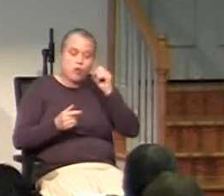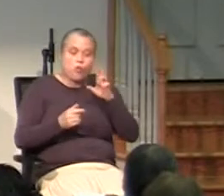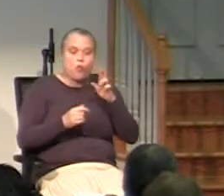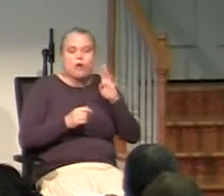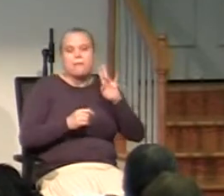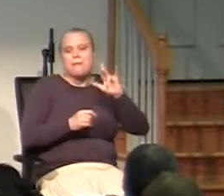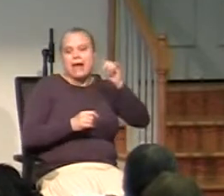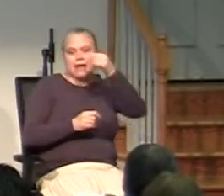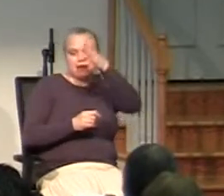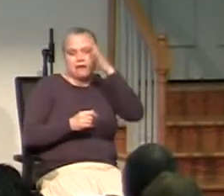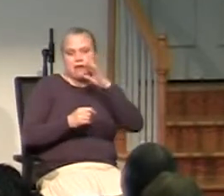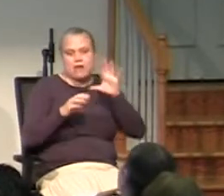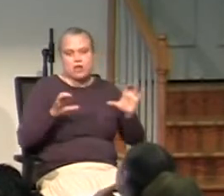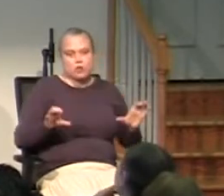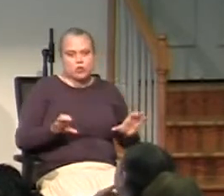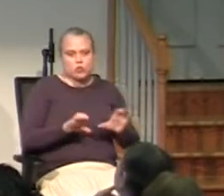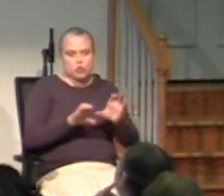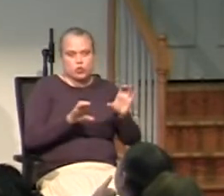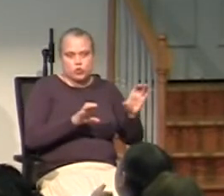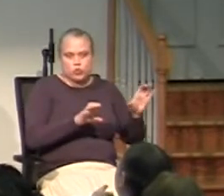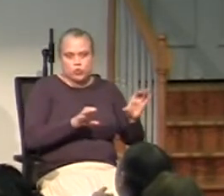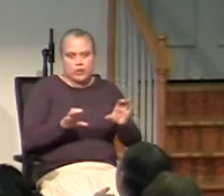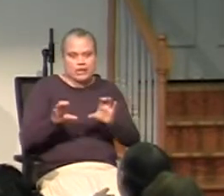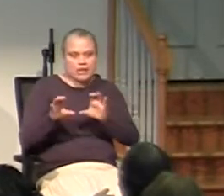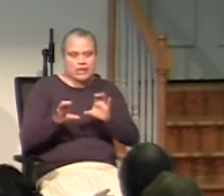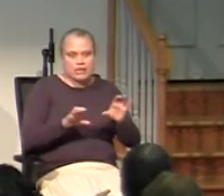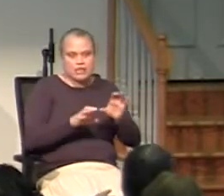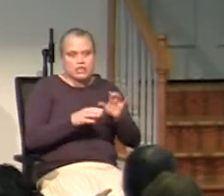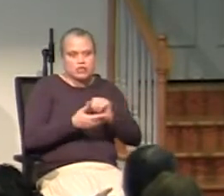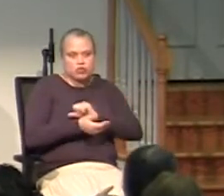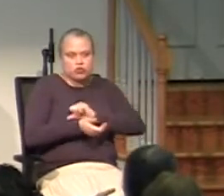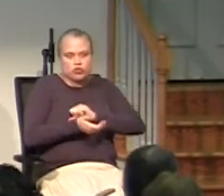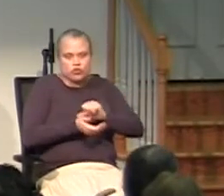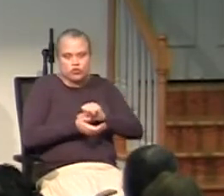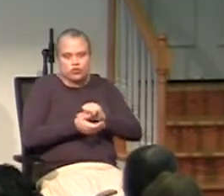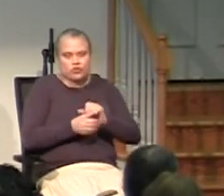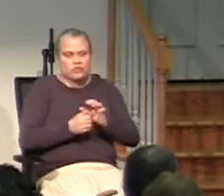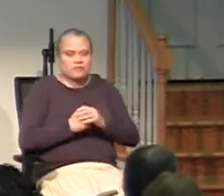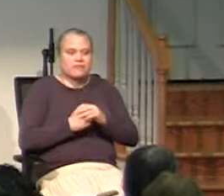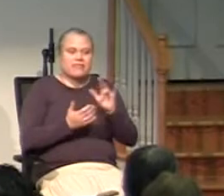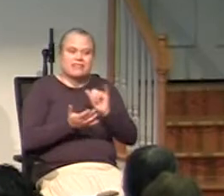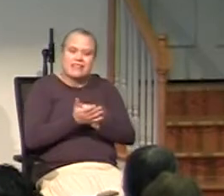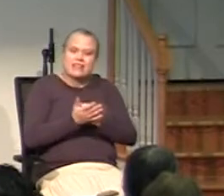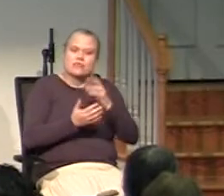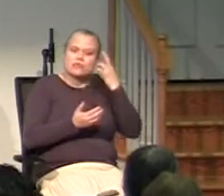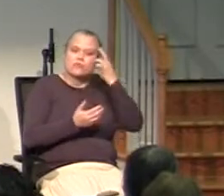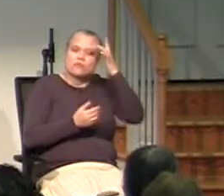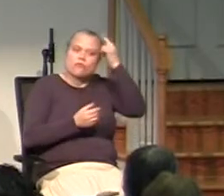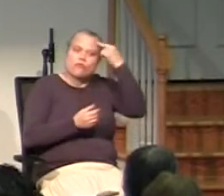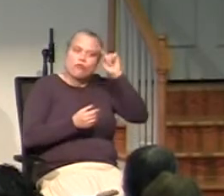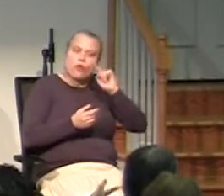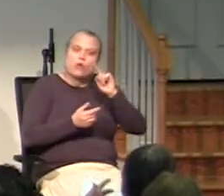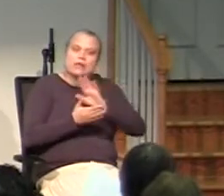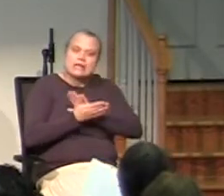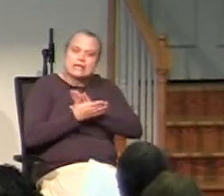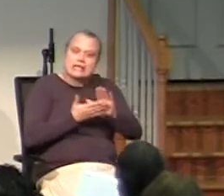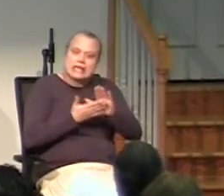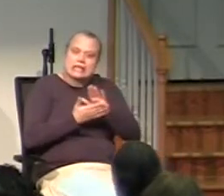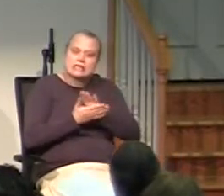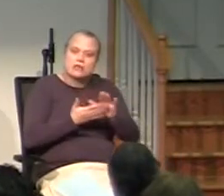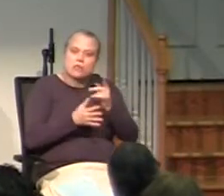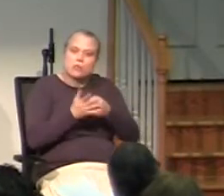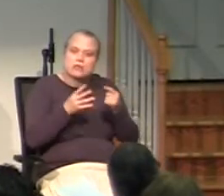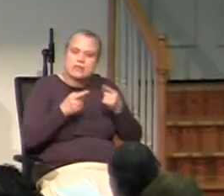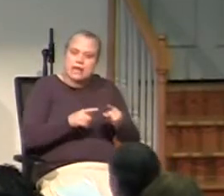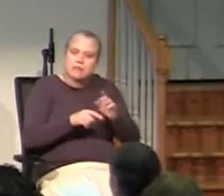doing surgery on it. But that's the purpose of the investigative judgment, pre-Advent judgment, is to cleanse what's going on